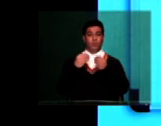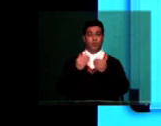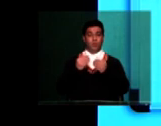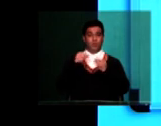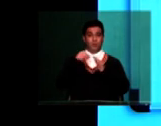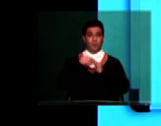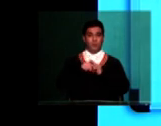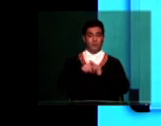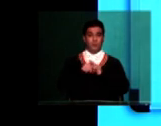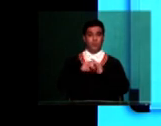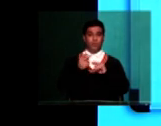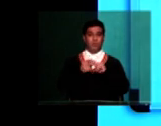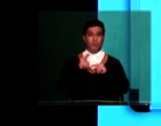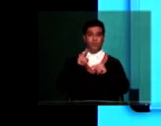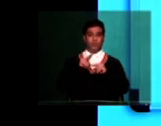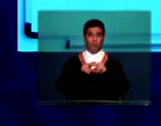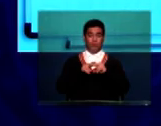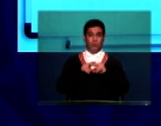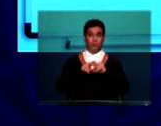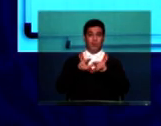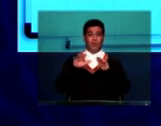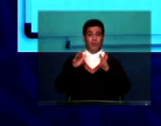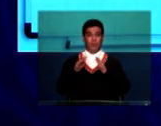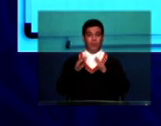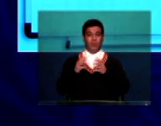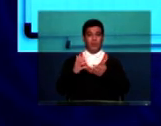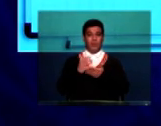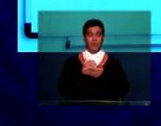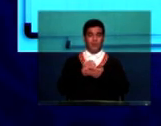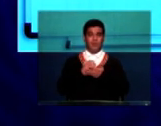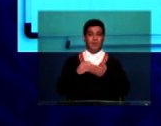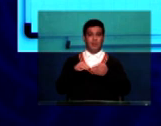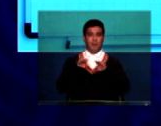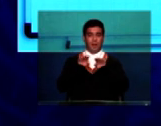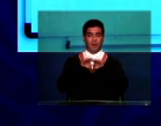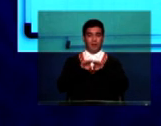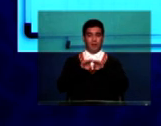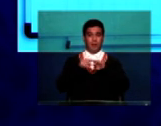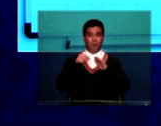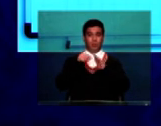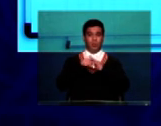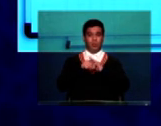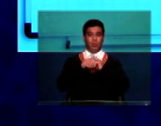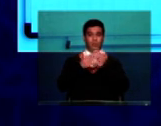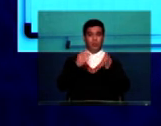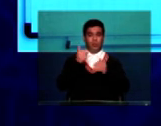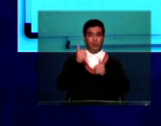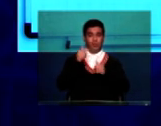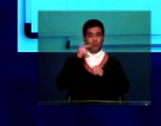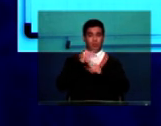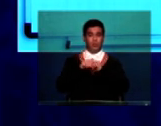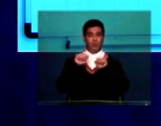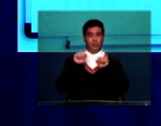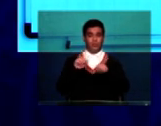ehtimolligi shu hodisalar ehtimollarining yig'indisiga teng. Bundan shunday natija kelib